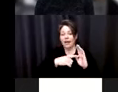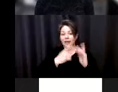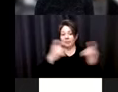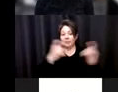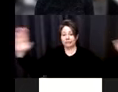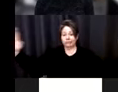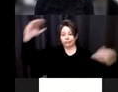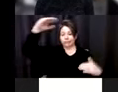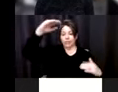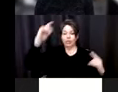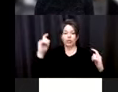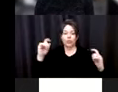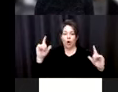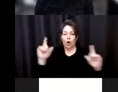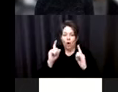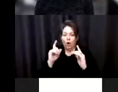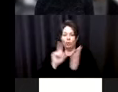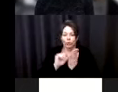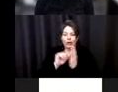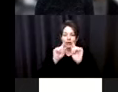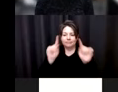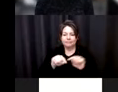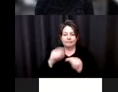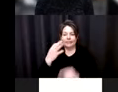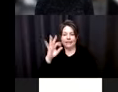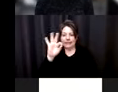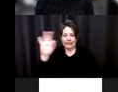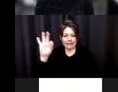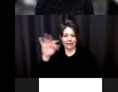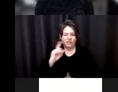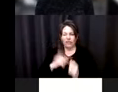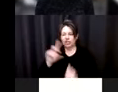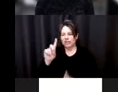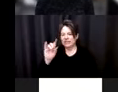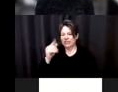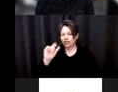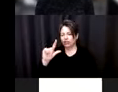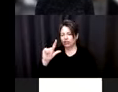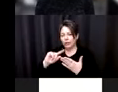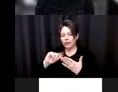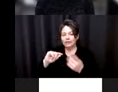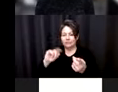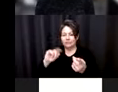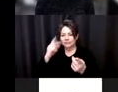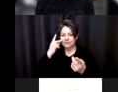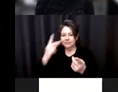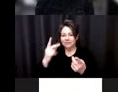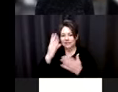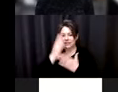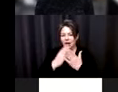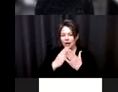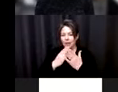suite of prints that I had made in 1999. These are my first digital prints, but it gives you a chance to see some of the